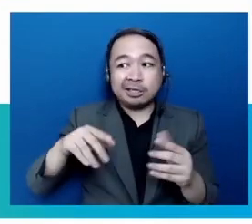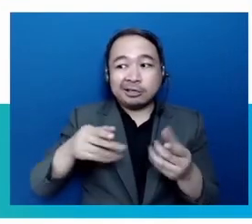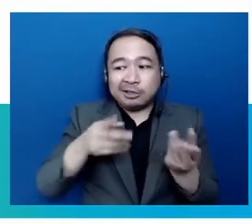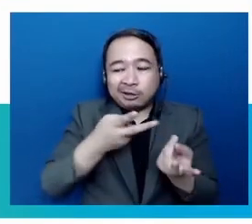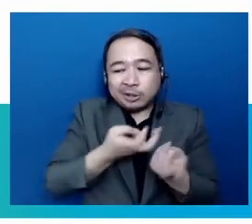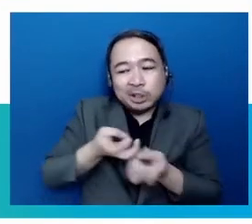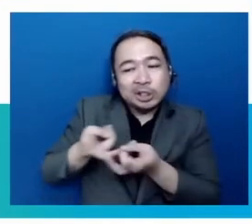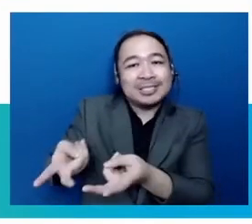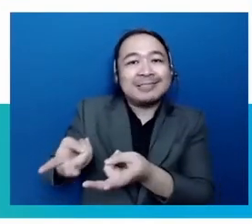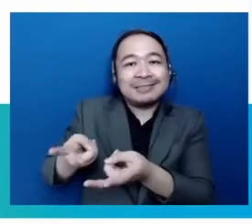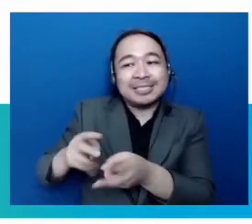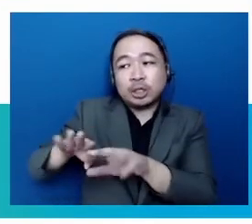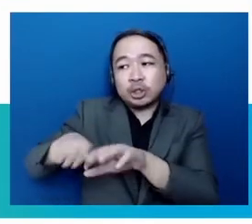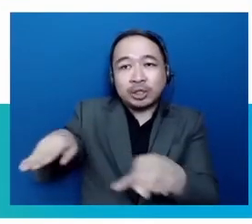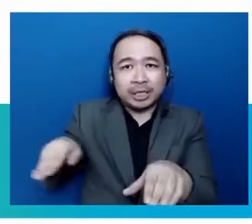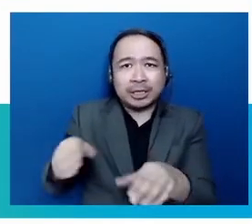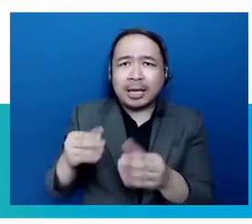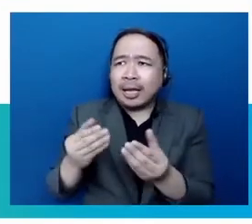alleviating